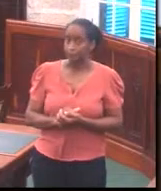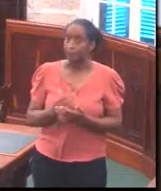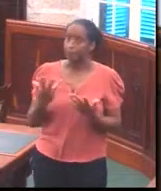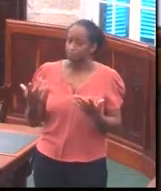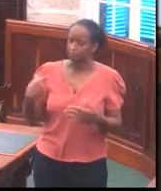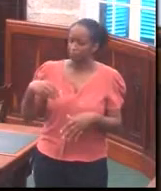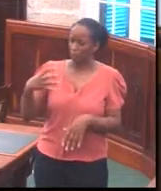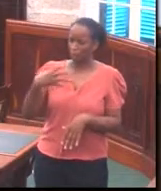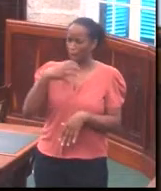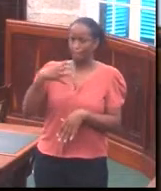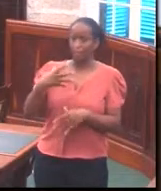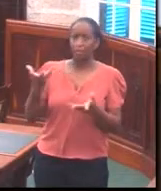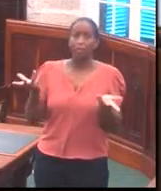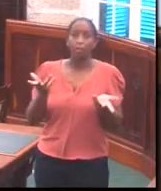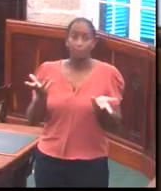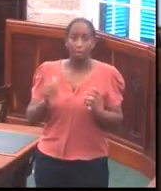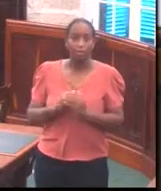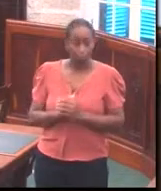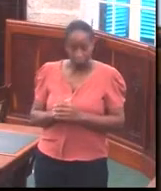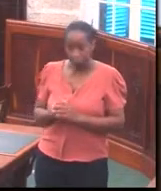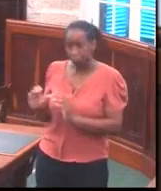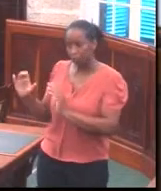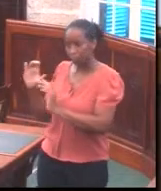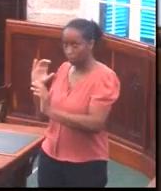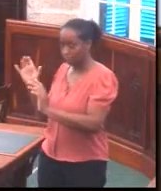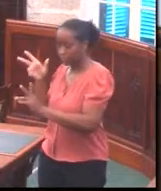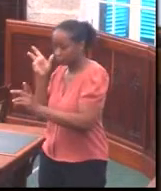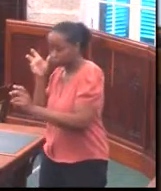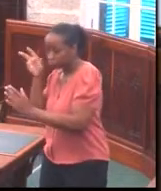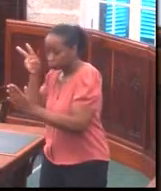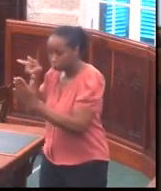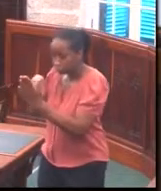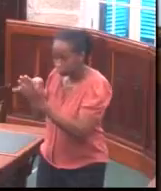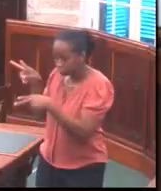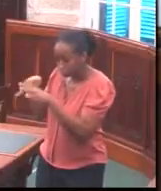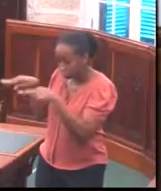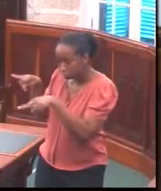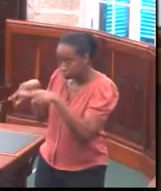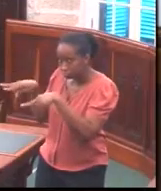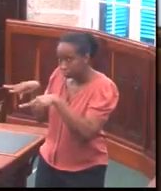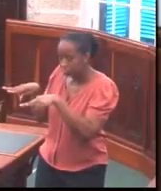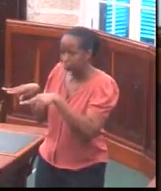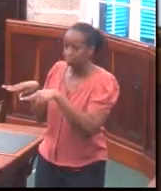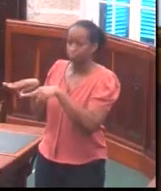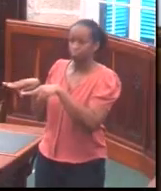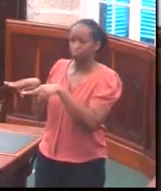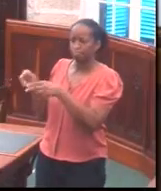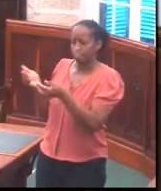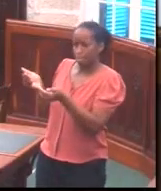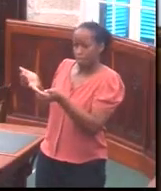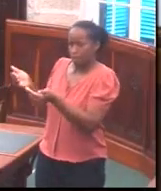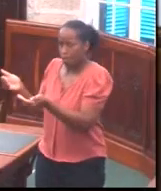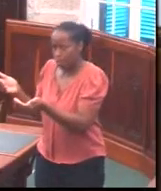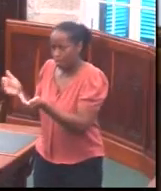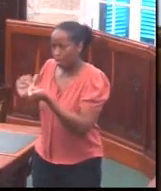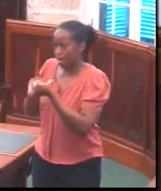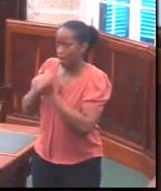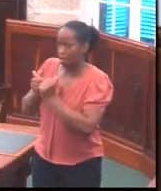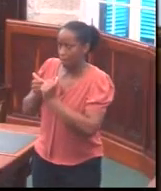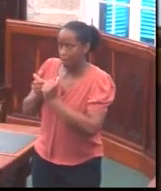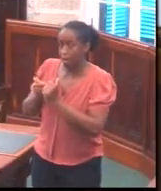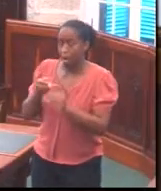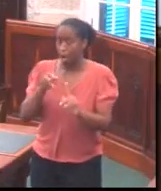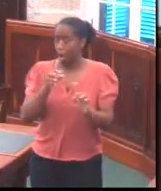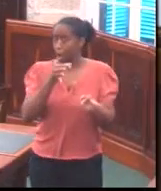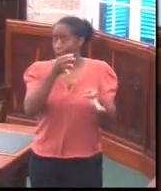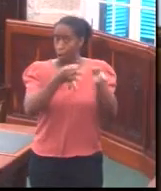court. 5.2b allowed an interception of a telephone conversation without the authority of the court,